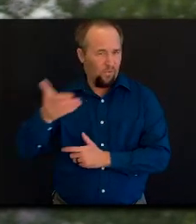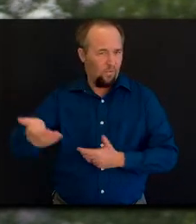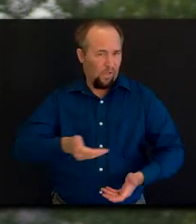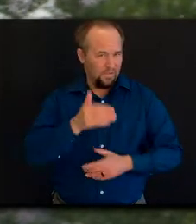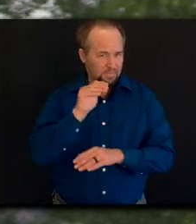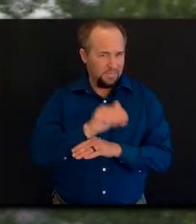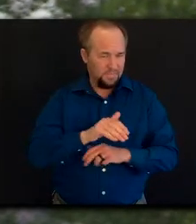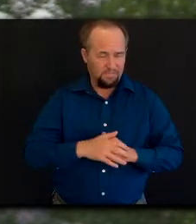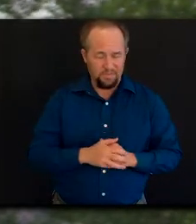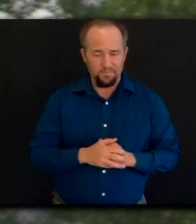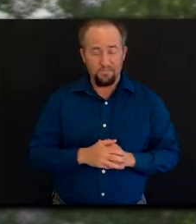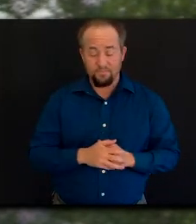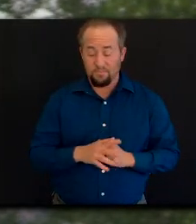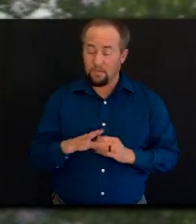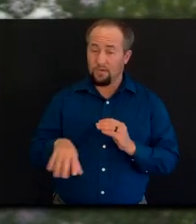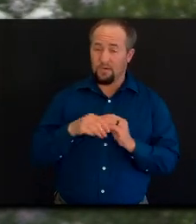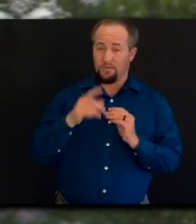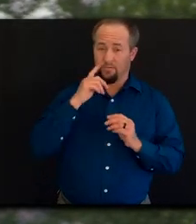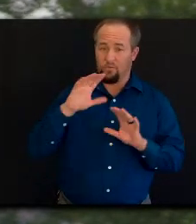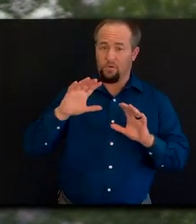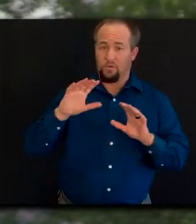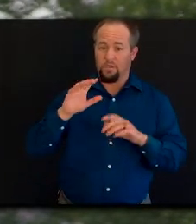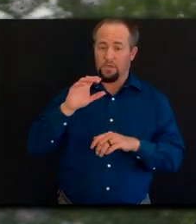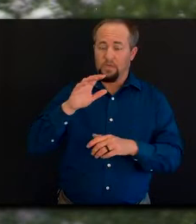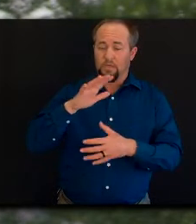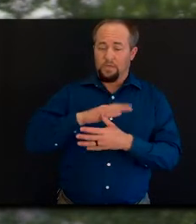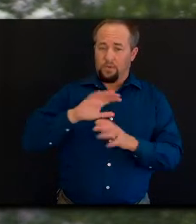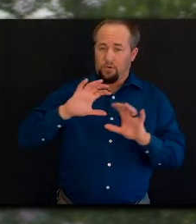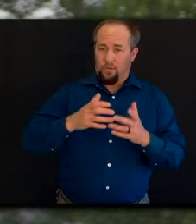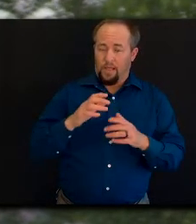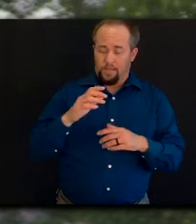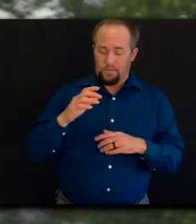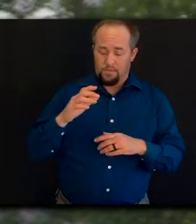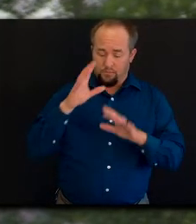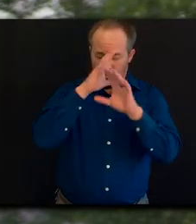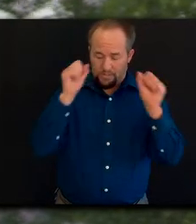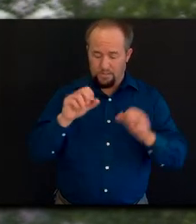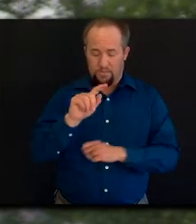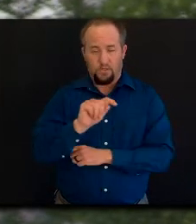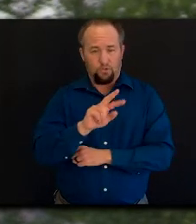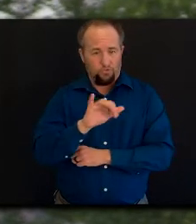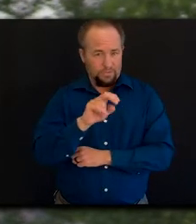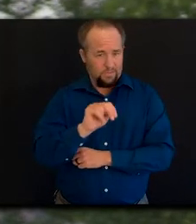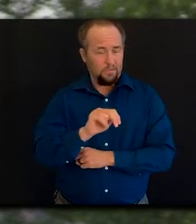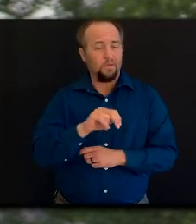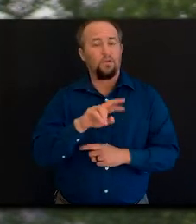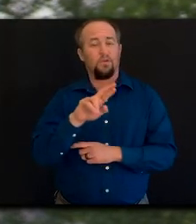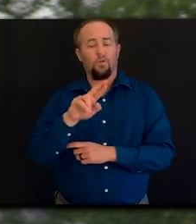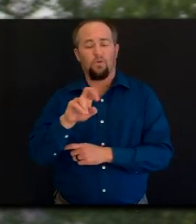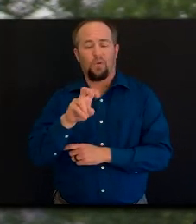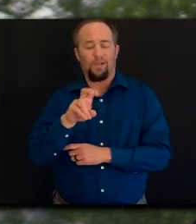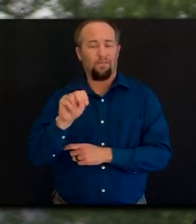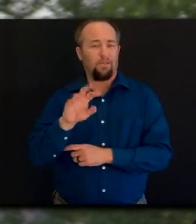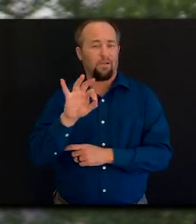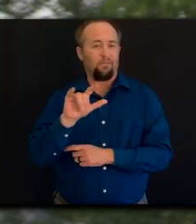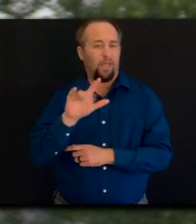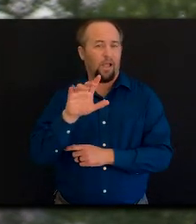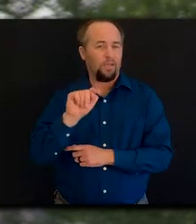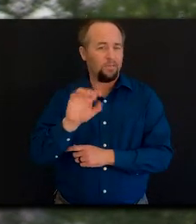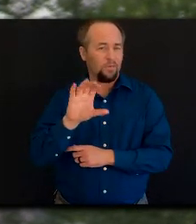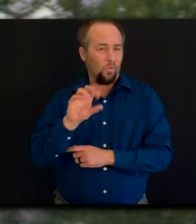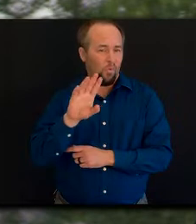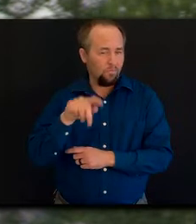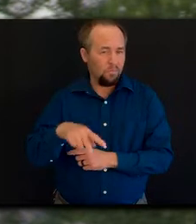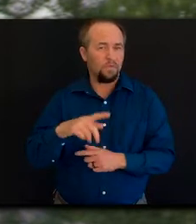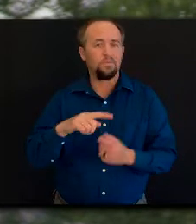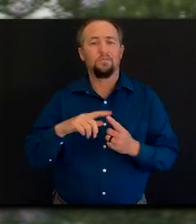senior class president for the class of 2023, Tristan was on the senior committee, Raven Flight Corps, in the E-Communications Academy,